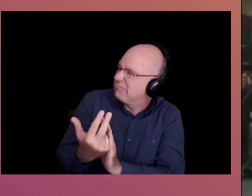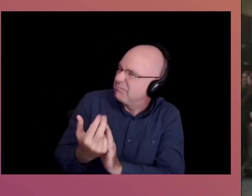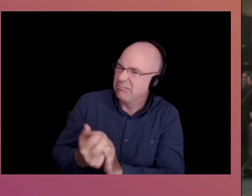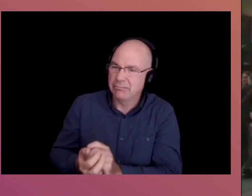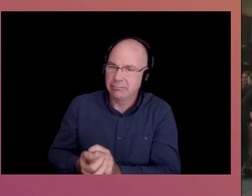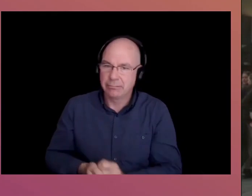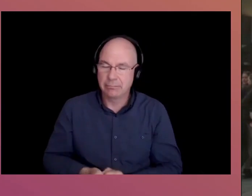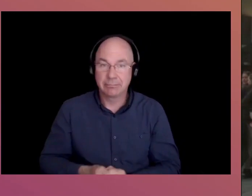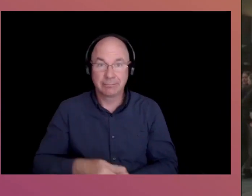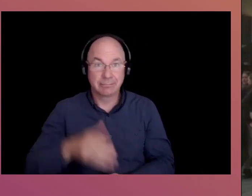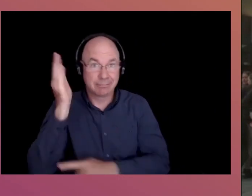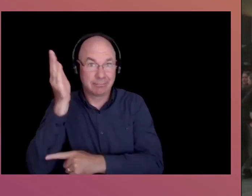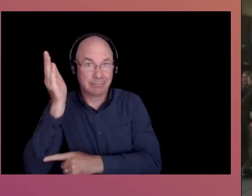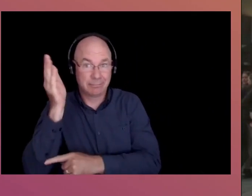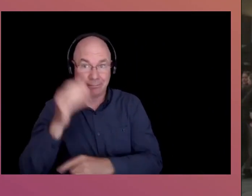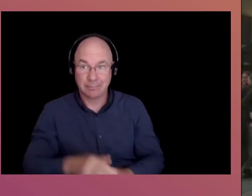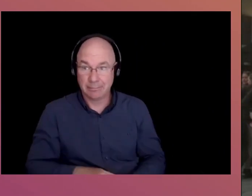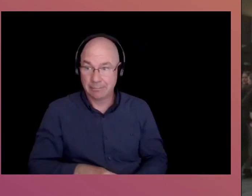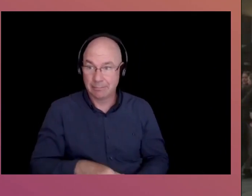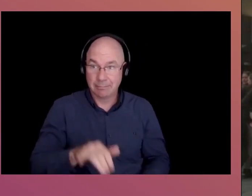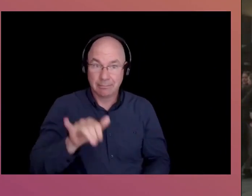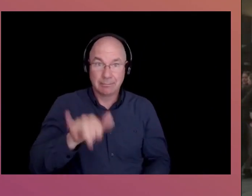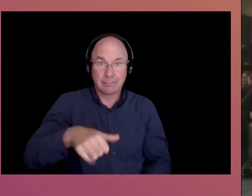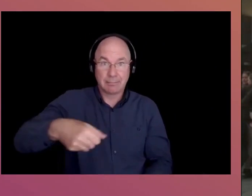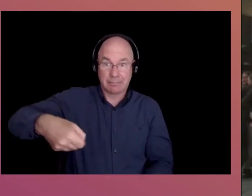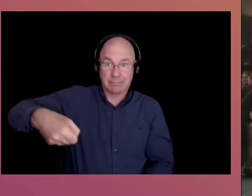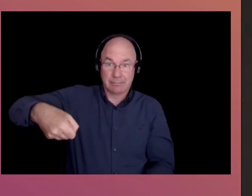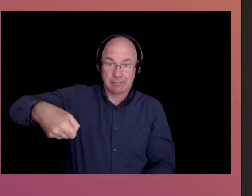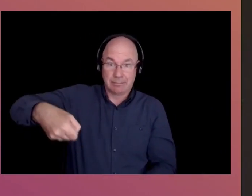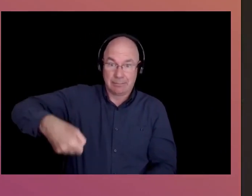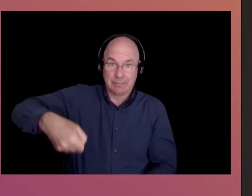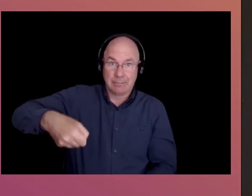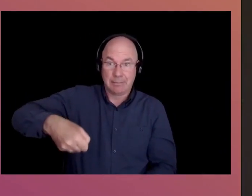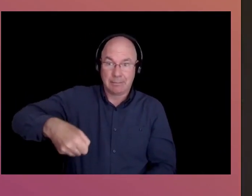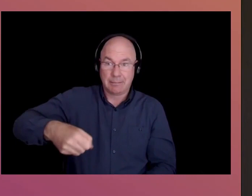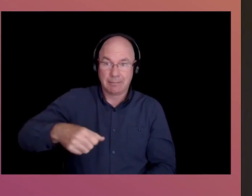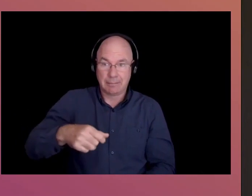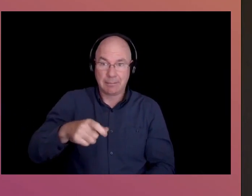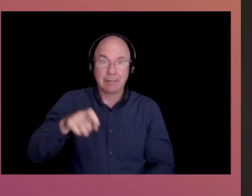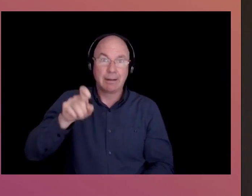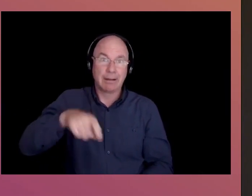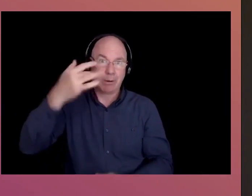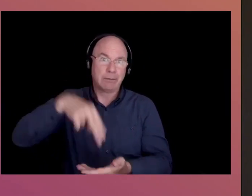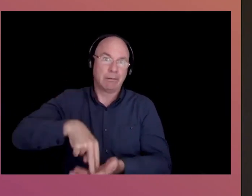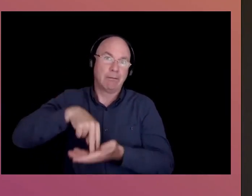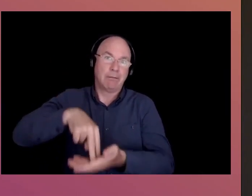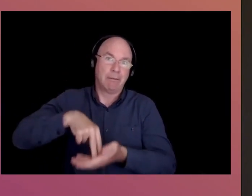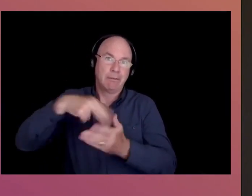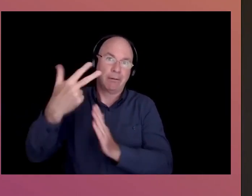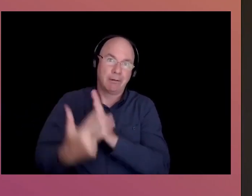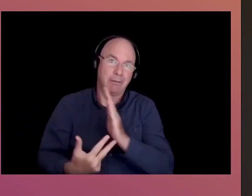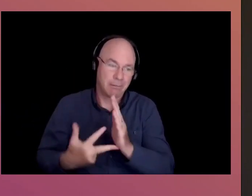Actually, we really need such suitcase to spend another 3 hours. The video was